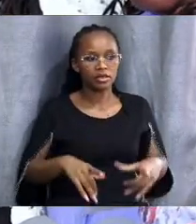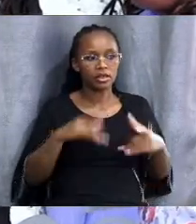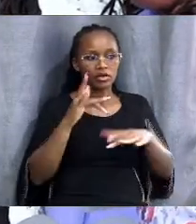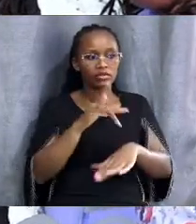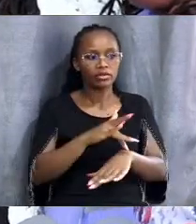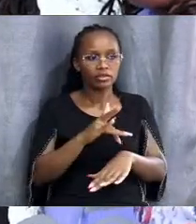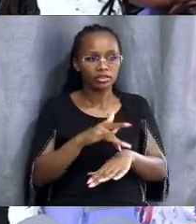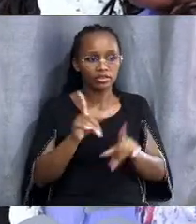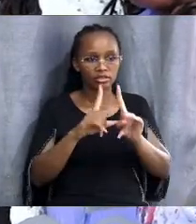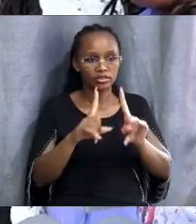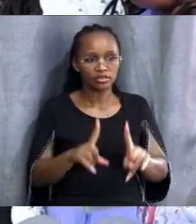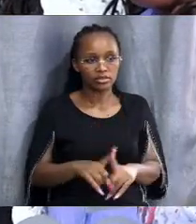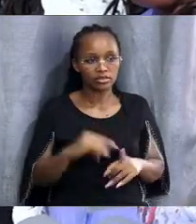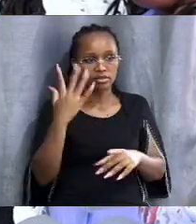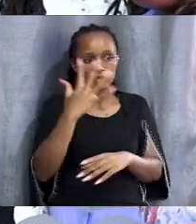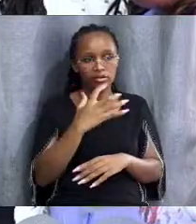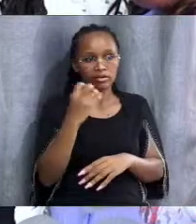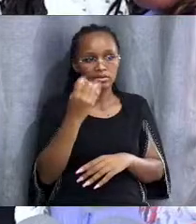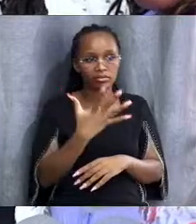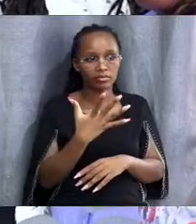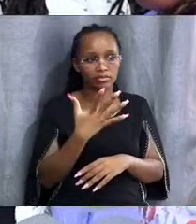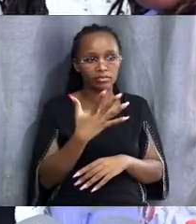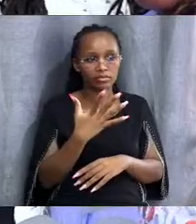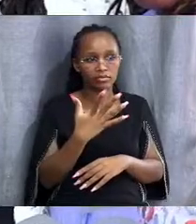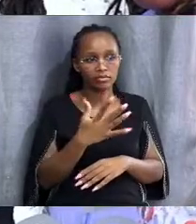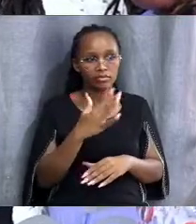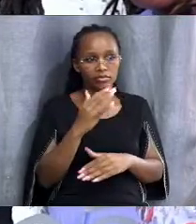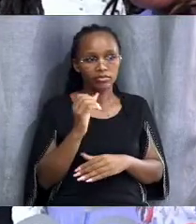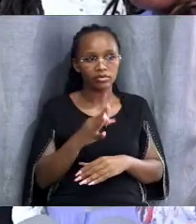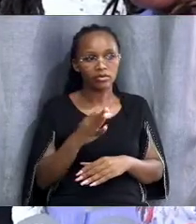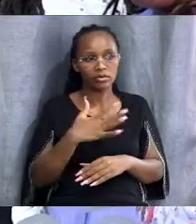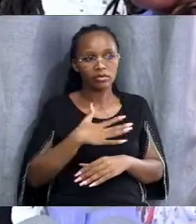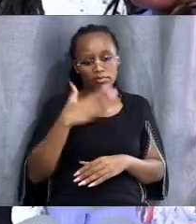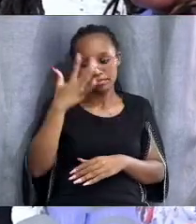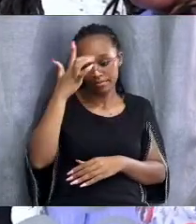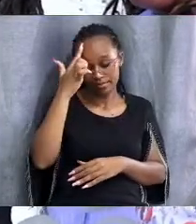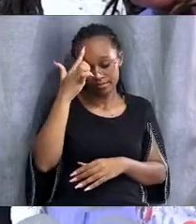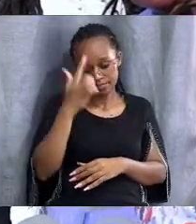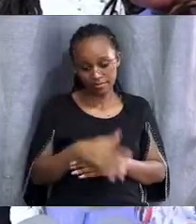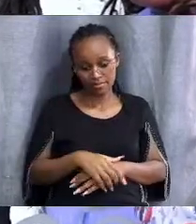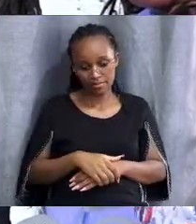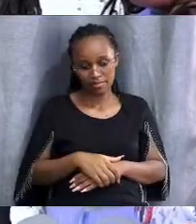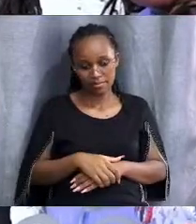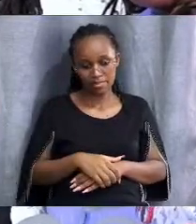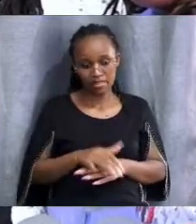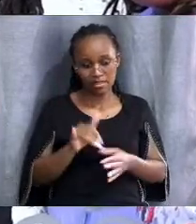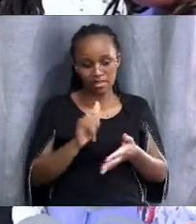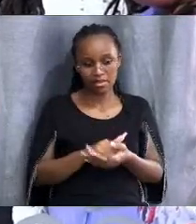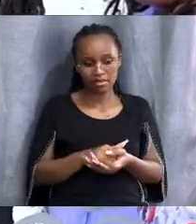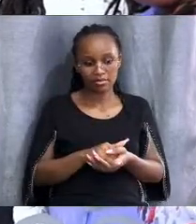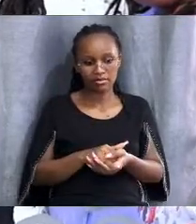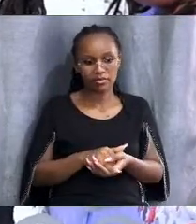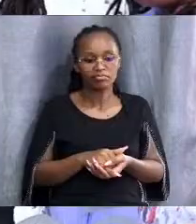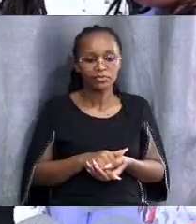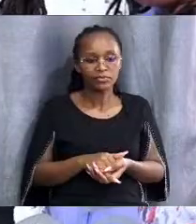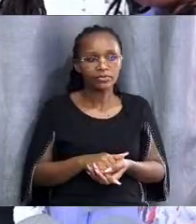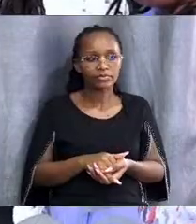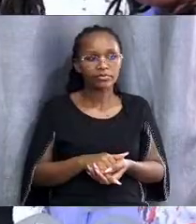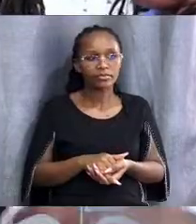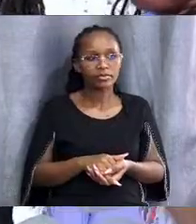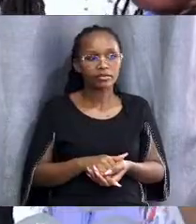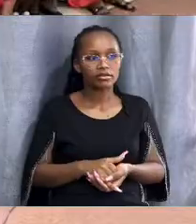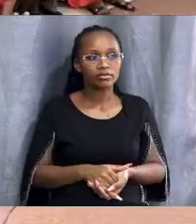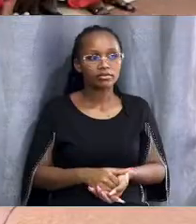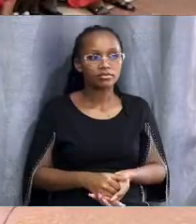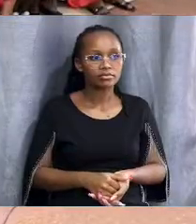touched, and in the beautiful tapestry of memories that were created together.